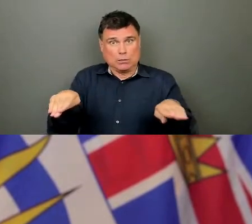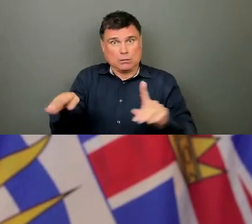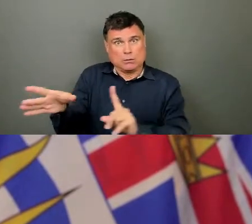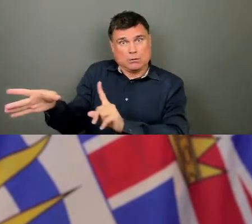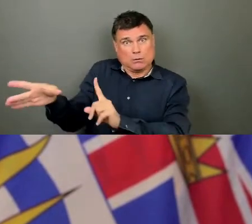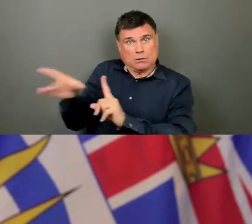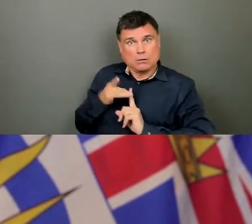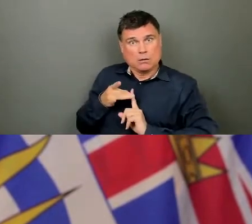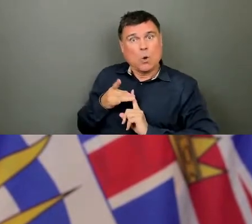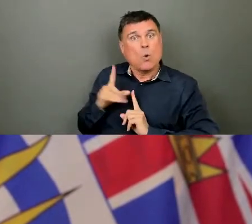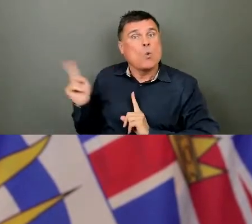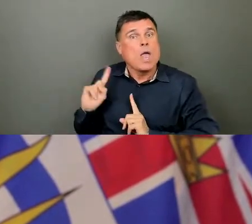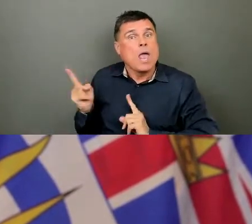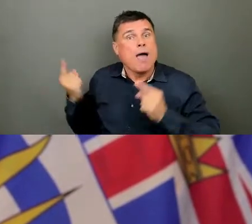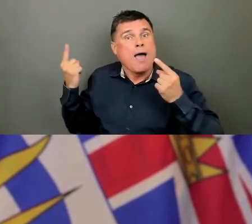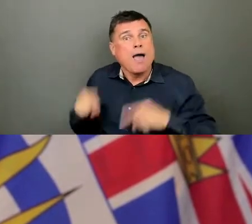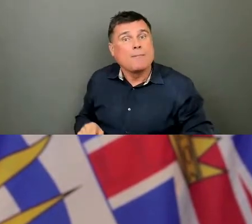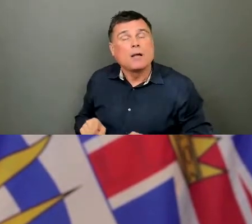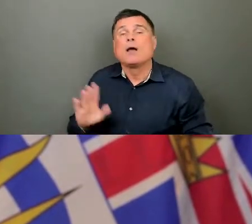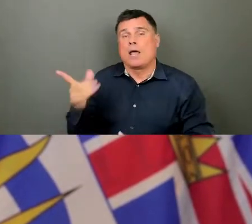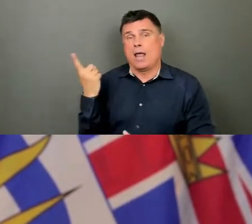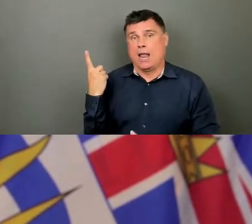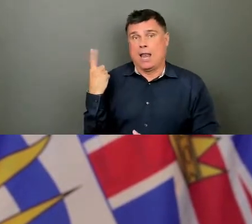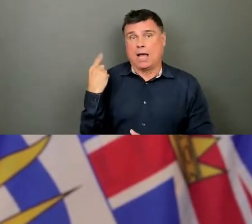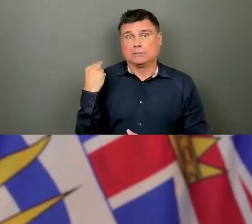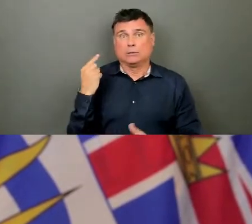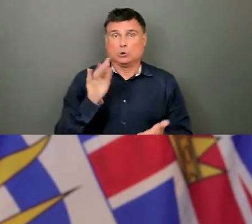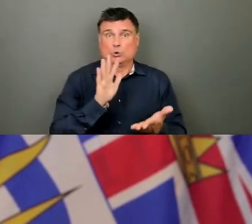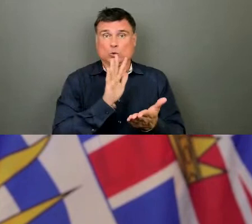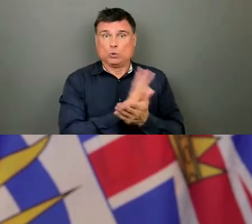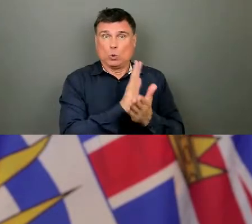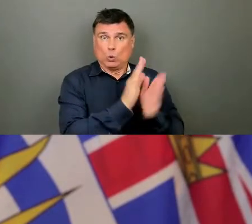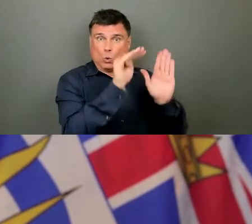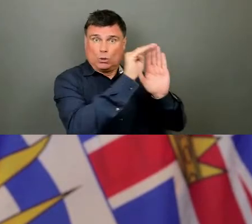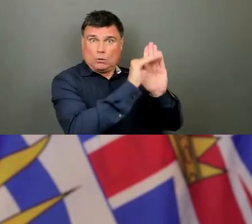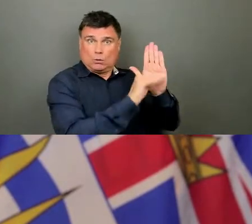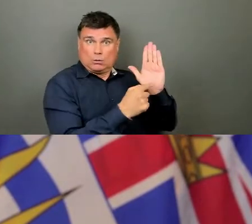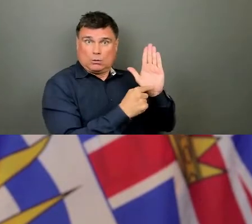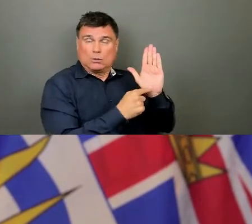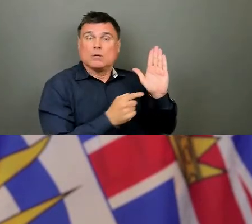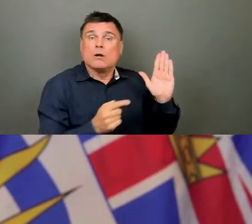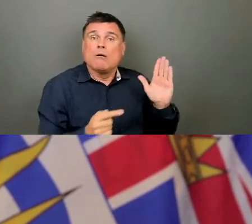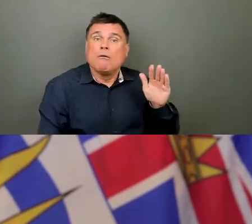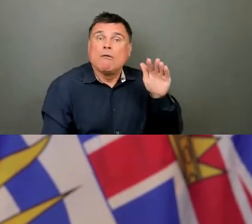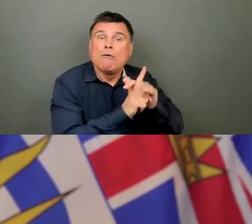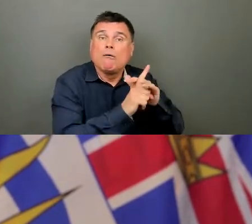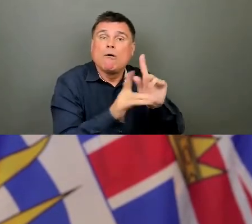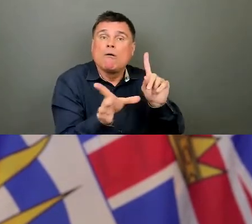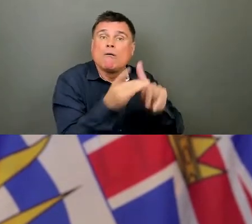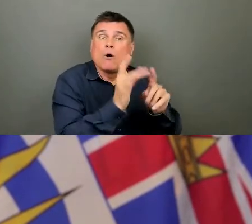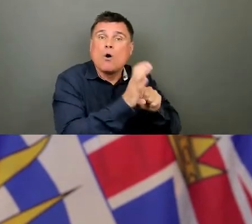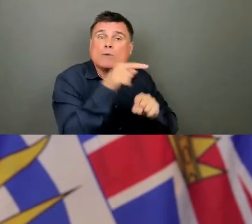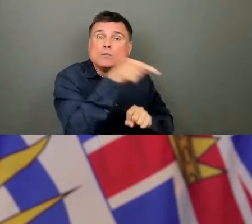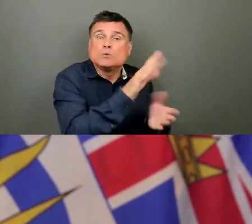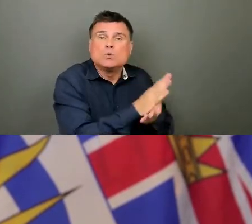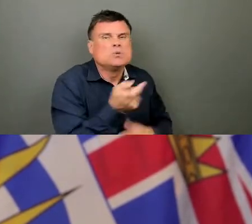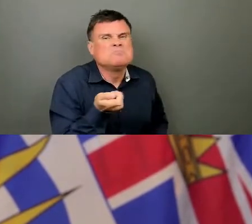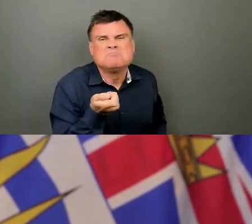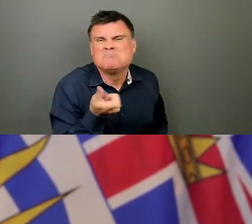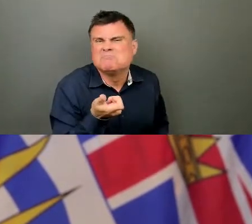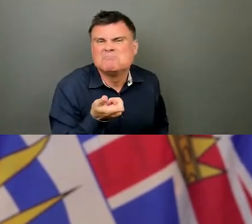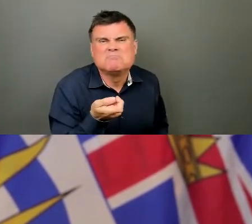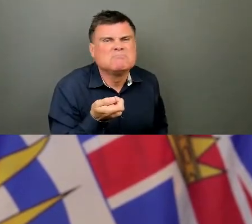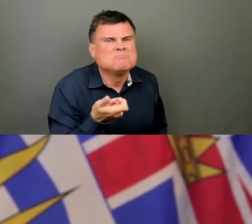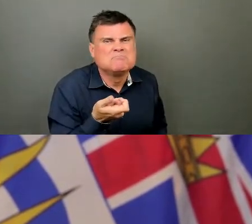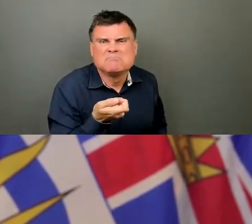last year that the measures we had in place in schools meant that there was very little transmission in school settings. And we're seeing that,